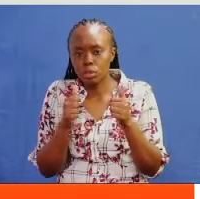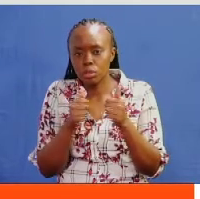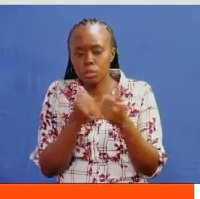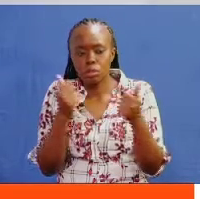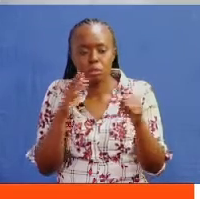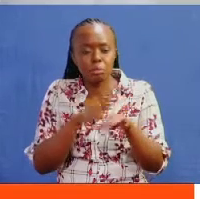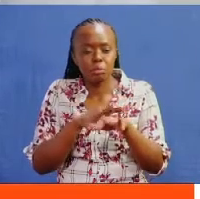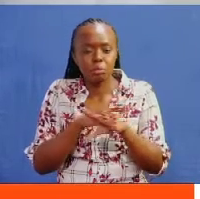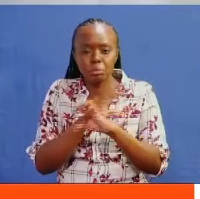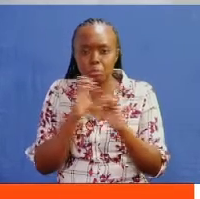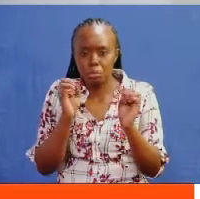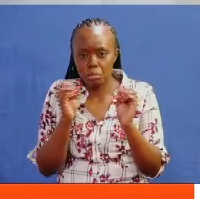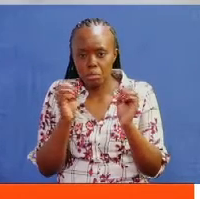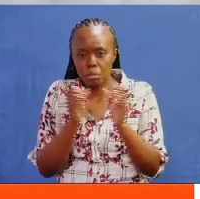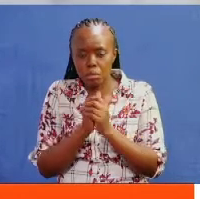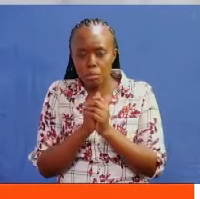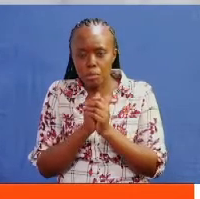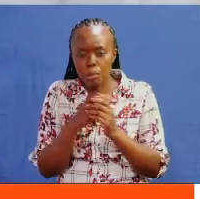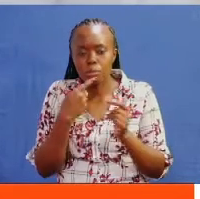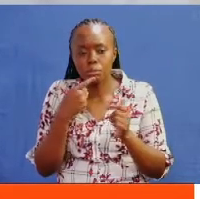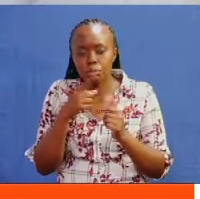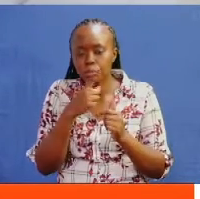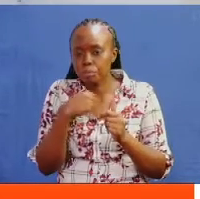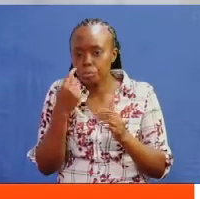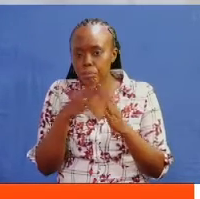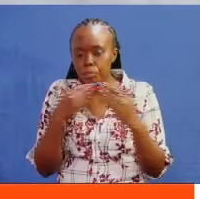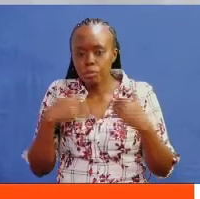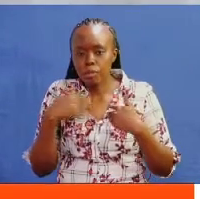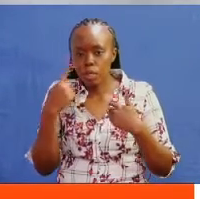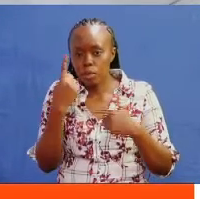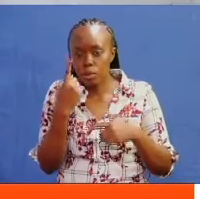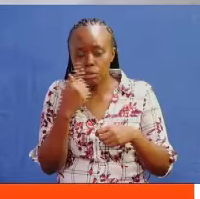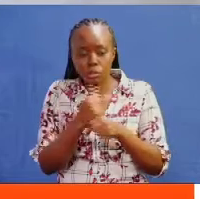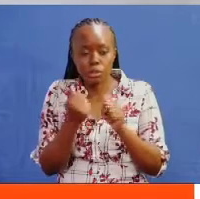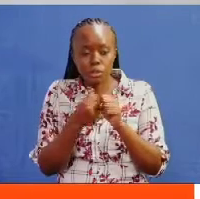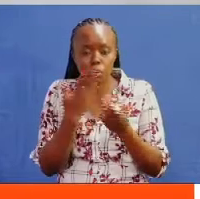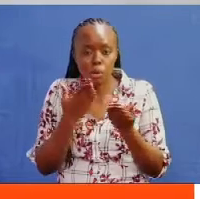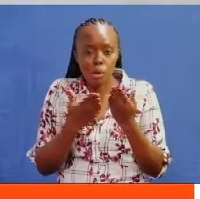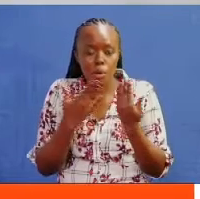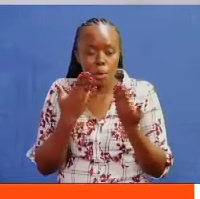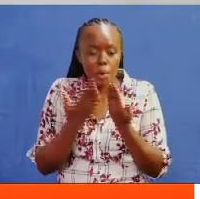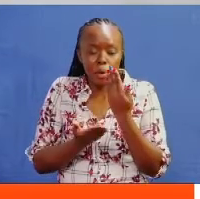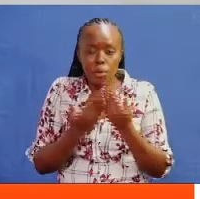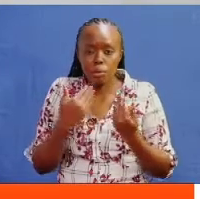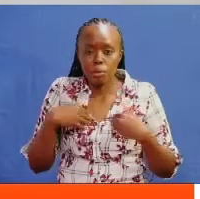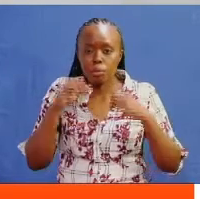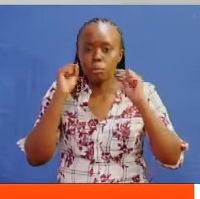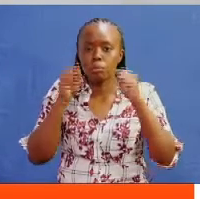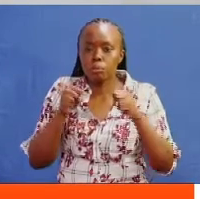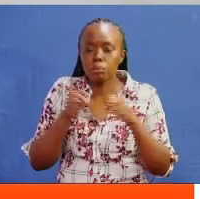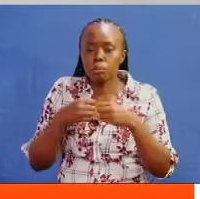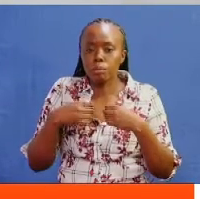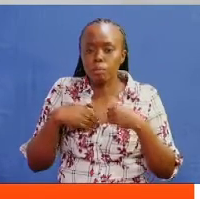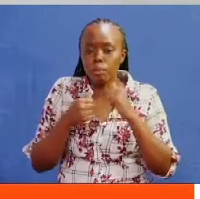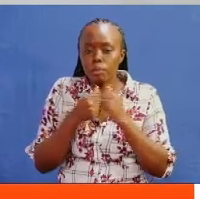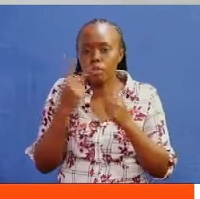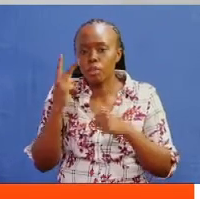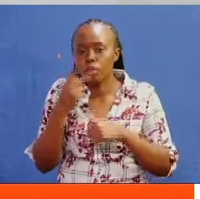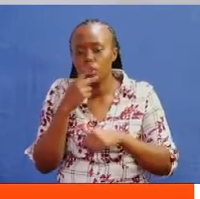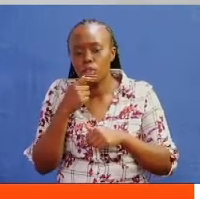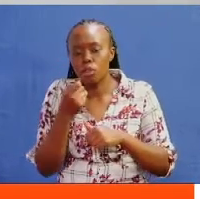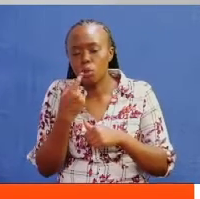done job. For those who have been given their first dose, the concern is whether they'll be able to get access to their second